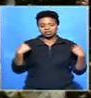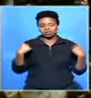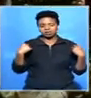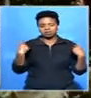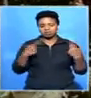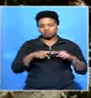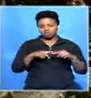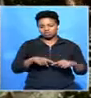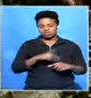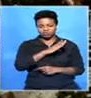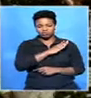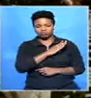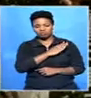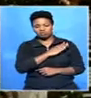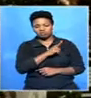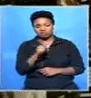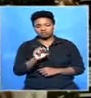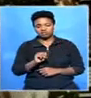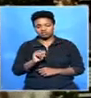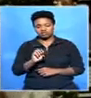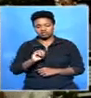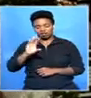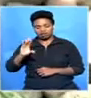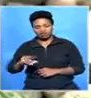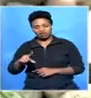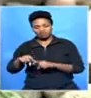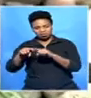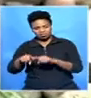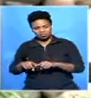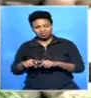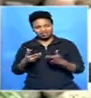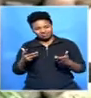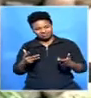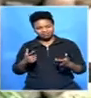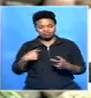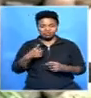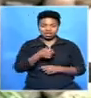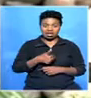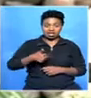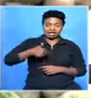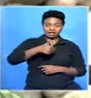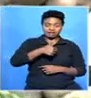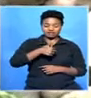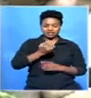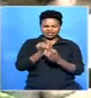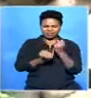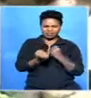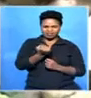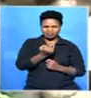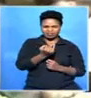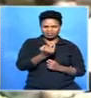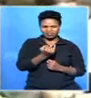forces, but in the hands of South African forces. Now, for a head of government of an